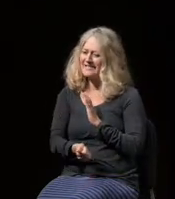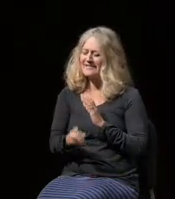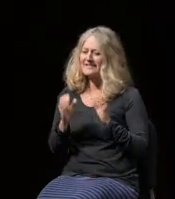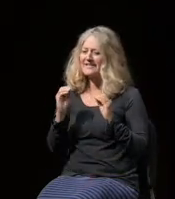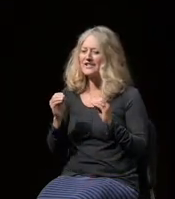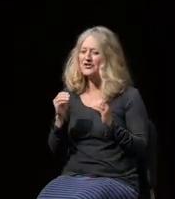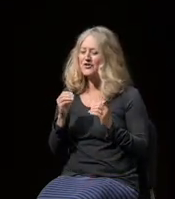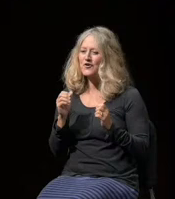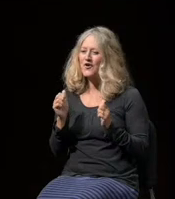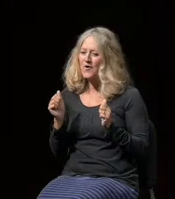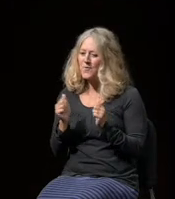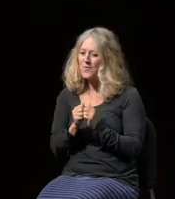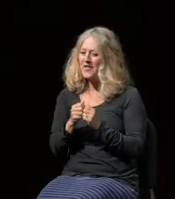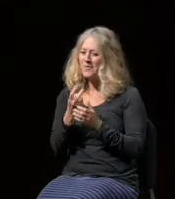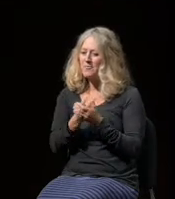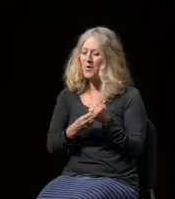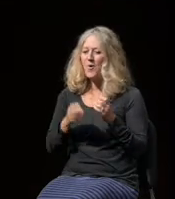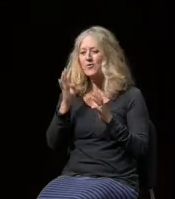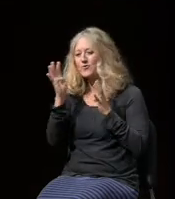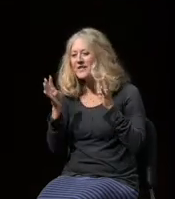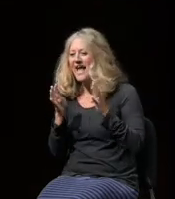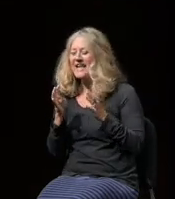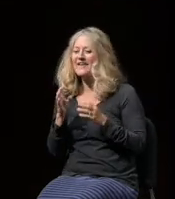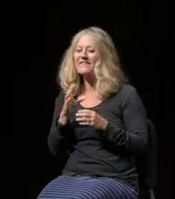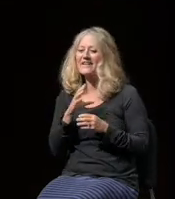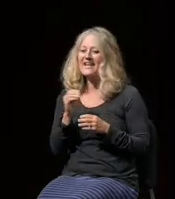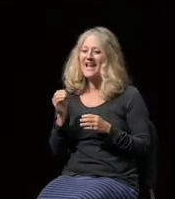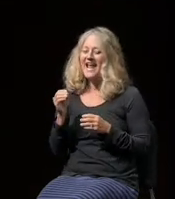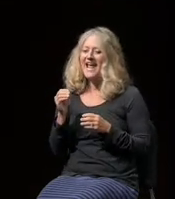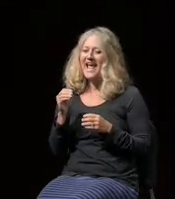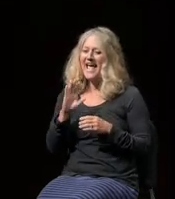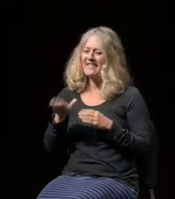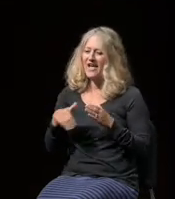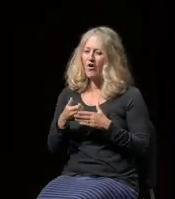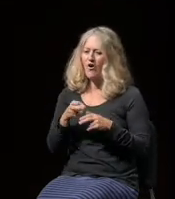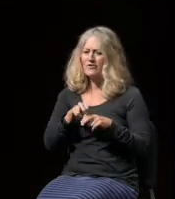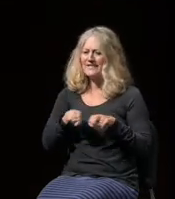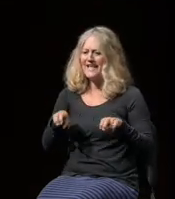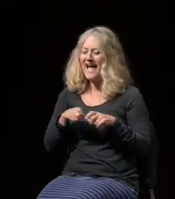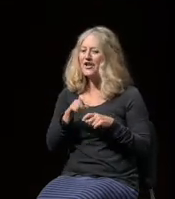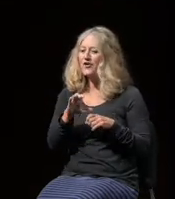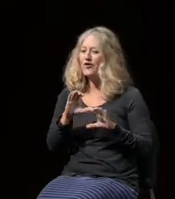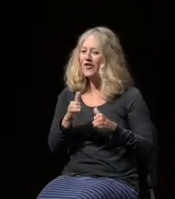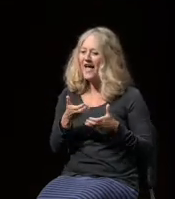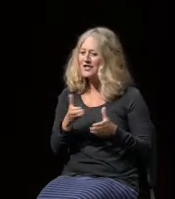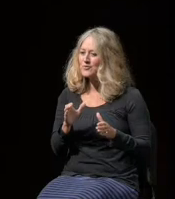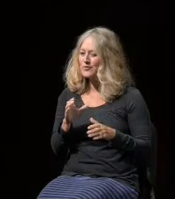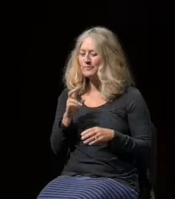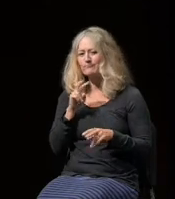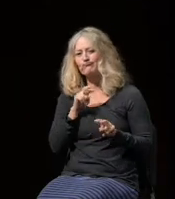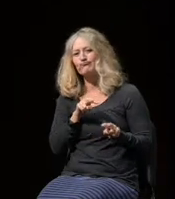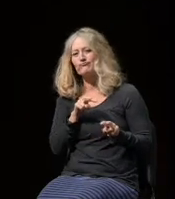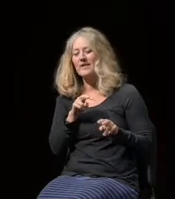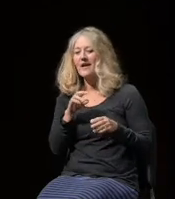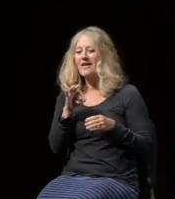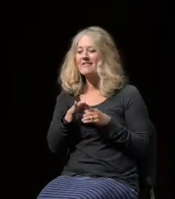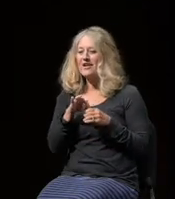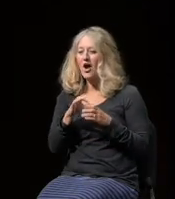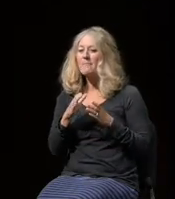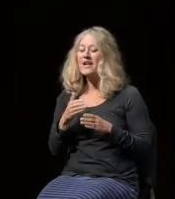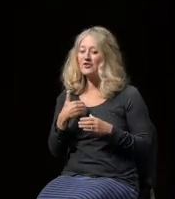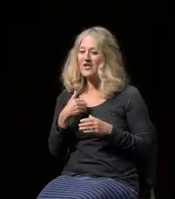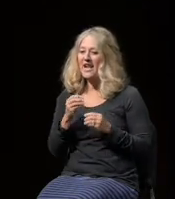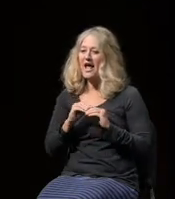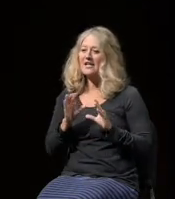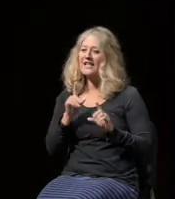and creativity if they haven't all sat in her classroom? The nominators had a clear